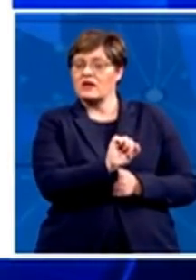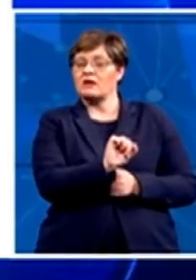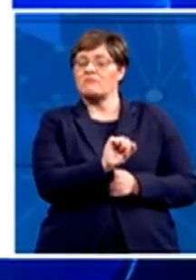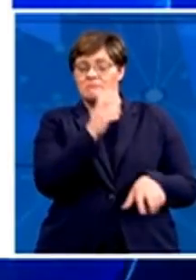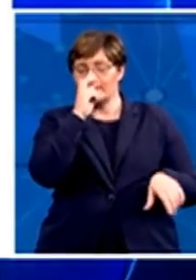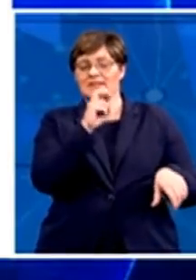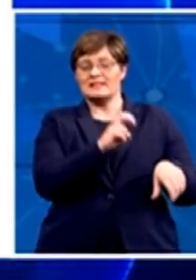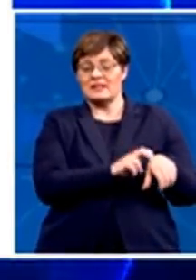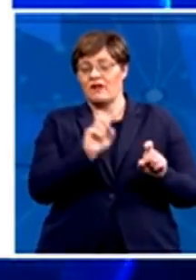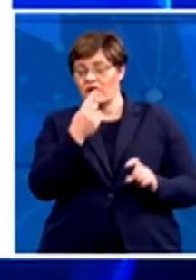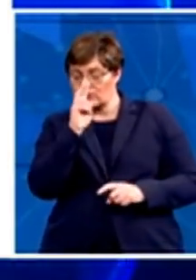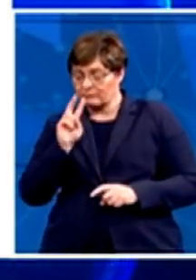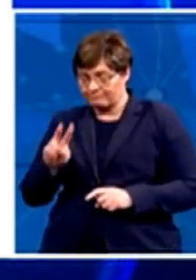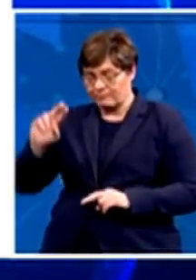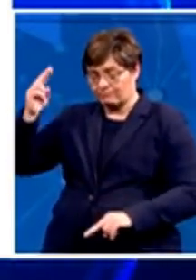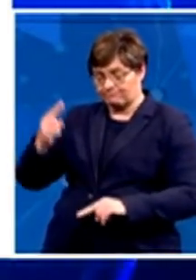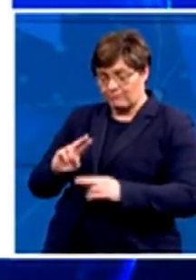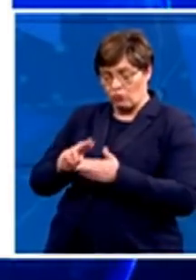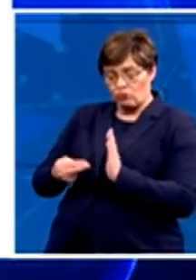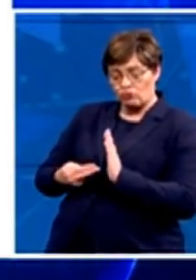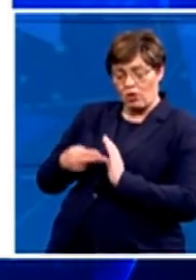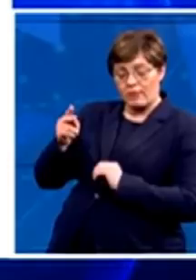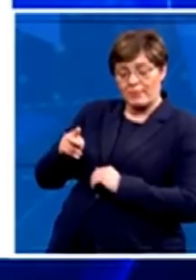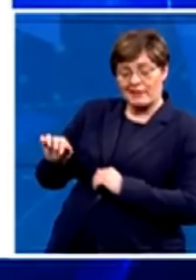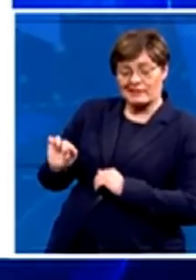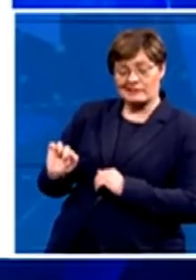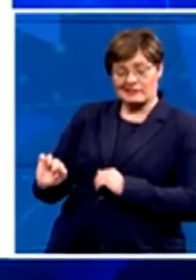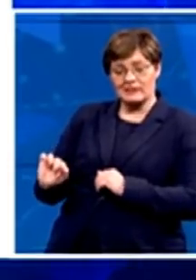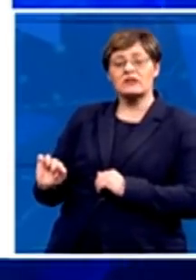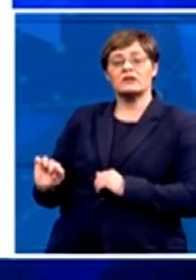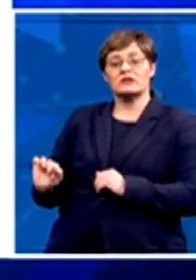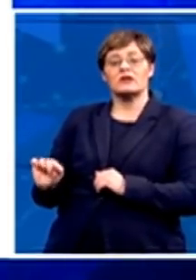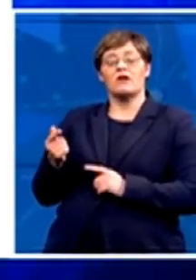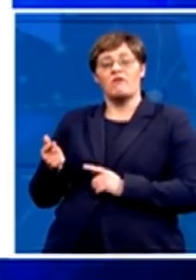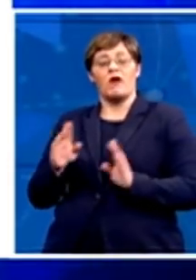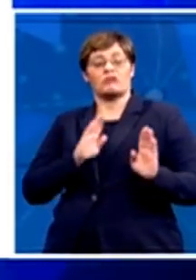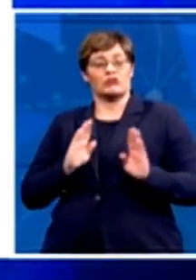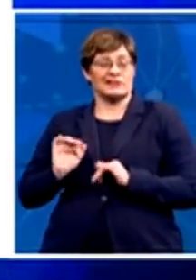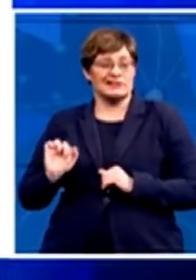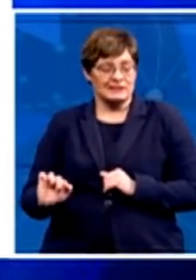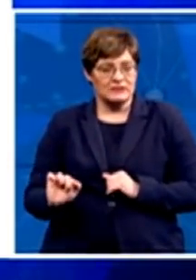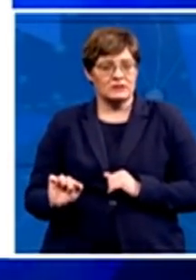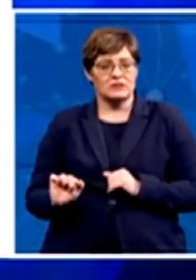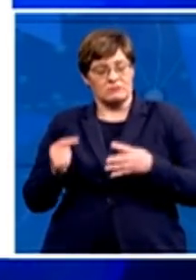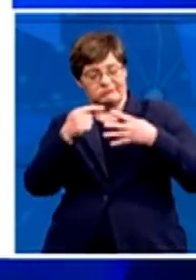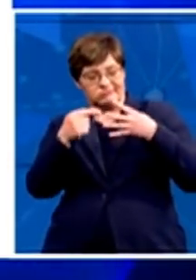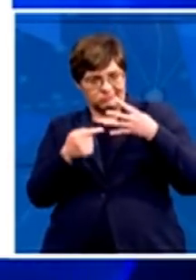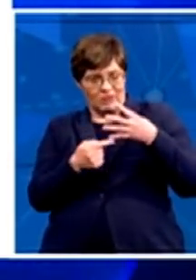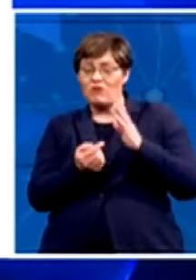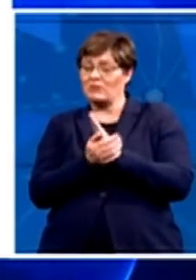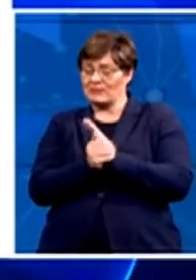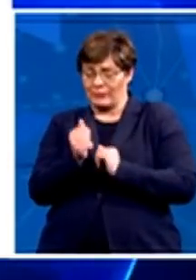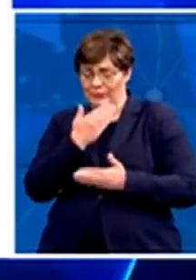role of the PP, as it will directly inform whether her conduct meets the threshold for incompetence and misconduct. So in other